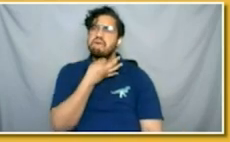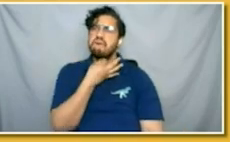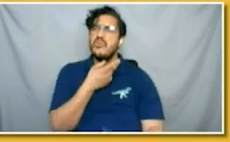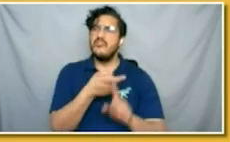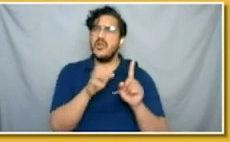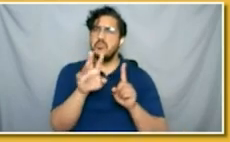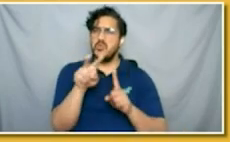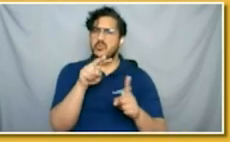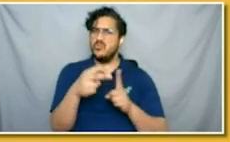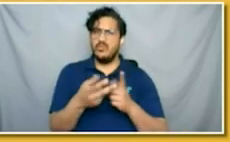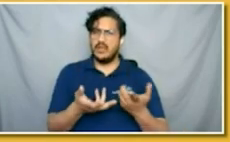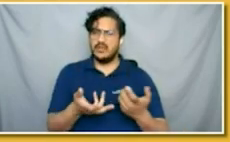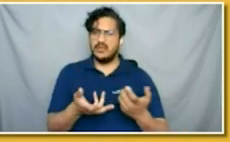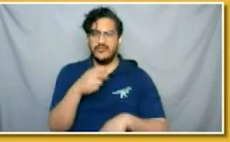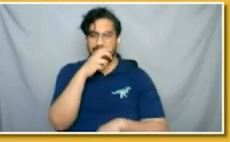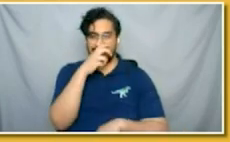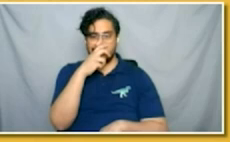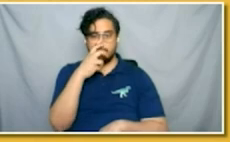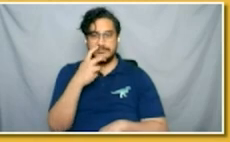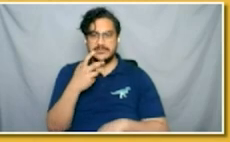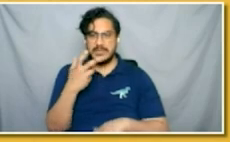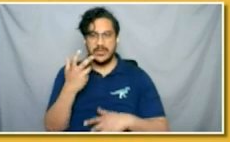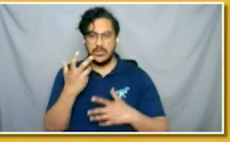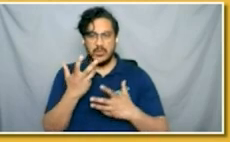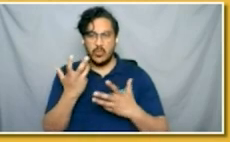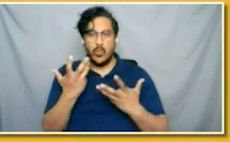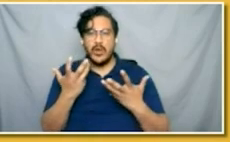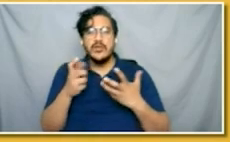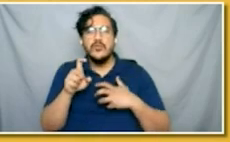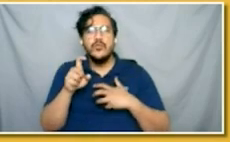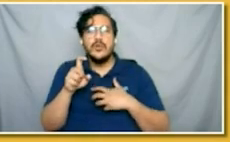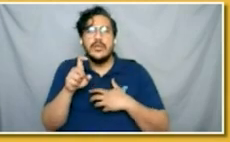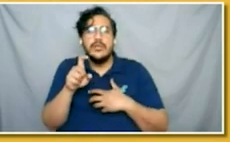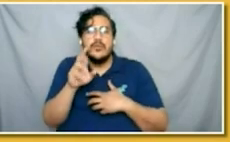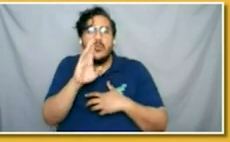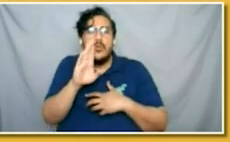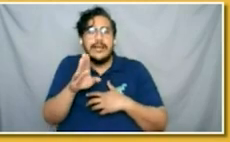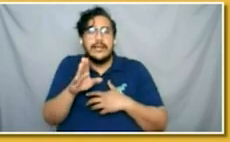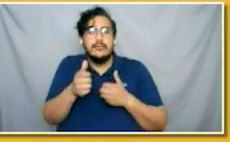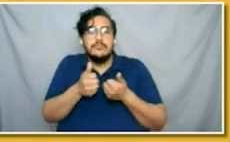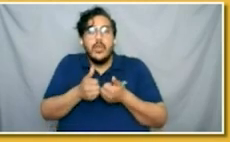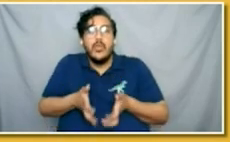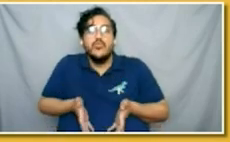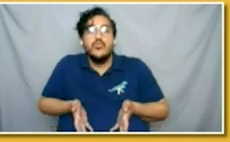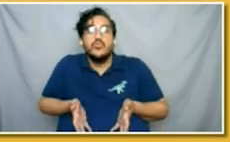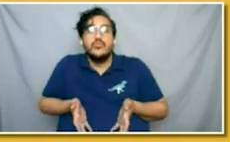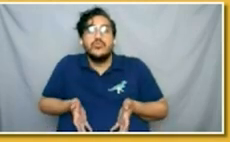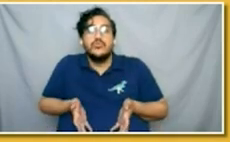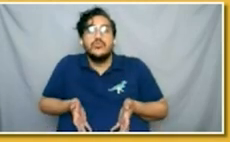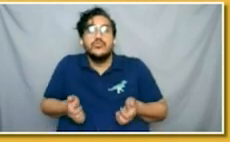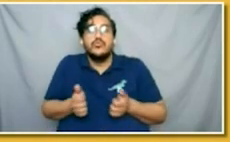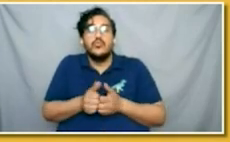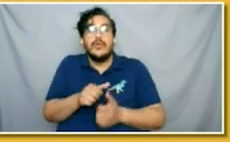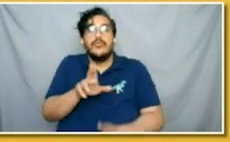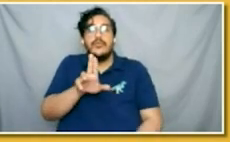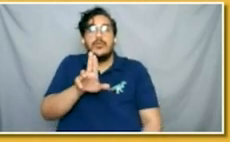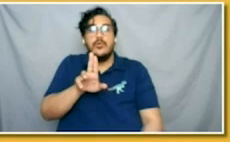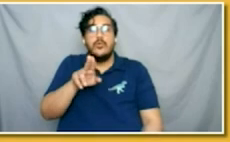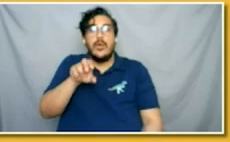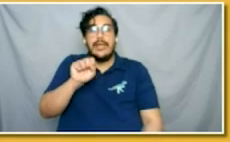how would you phrase, like, what do we have to lose with the USPS being privatized?